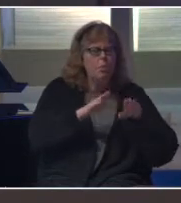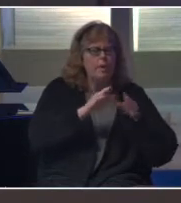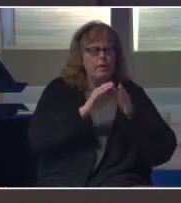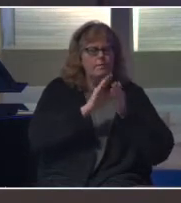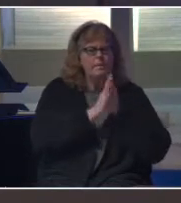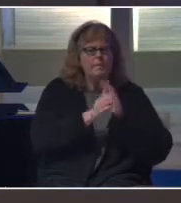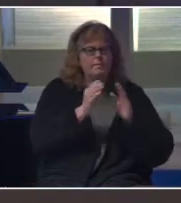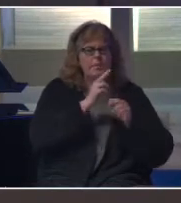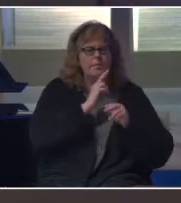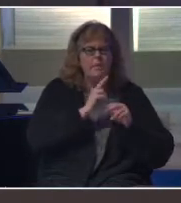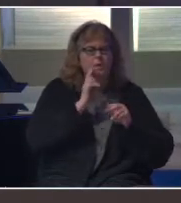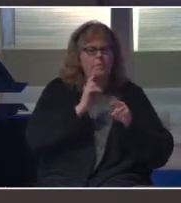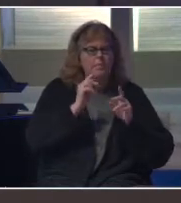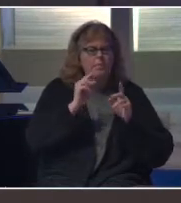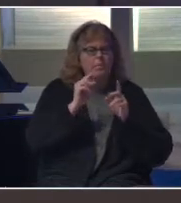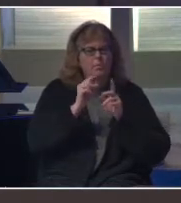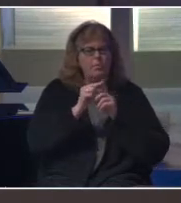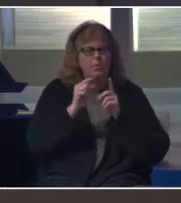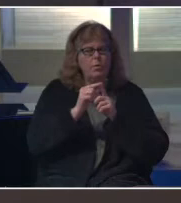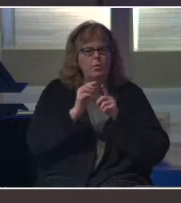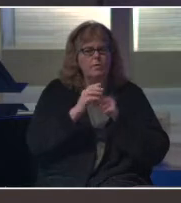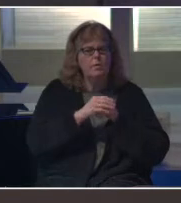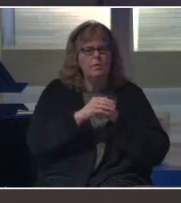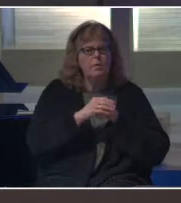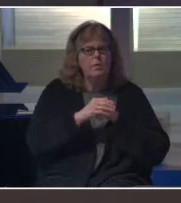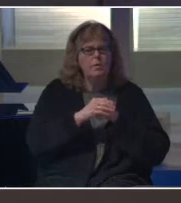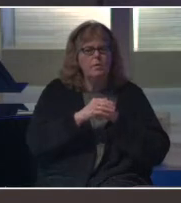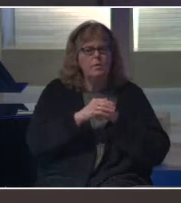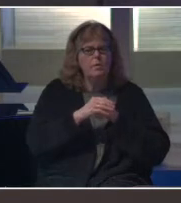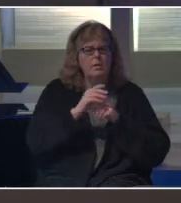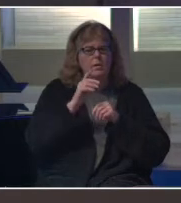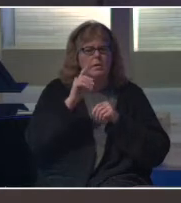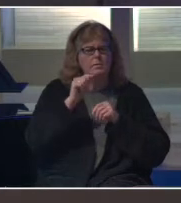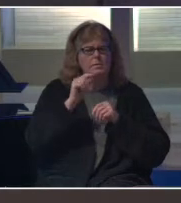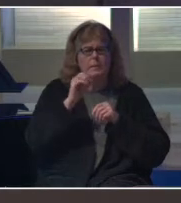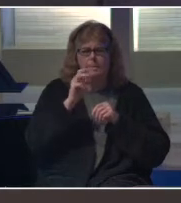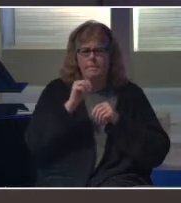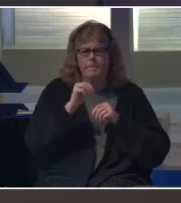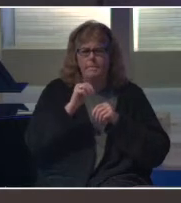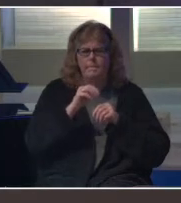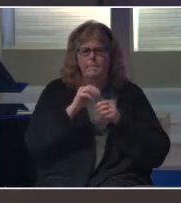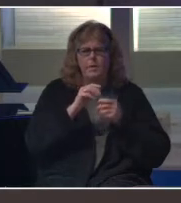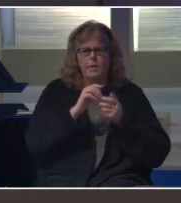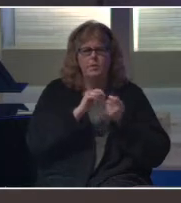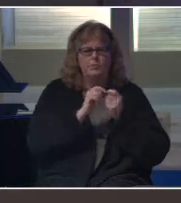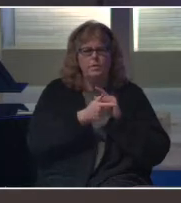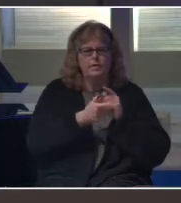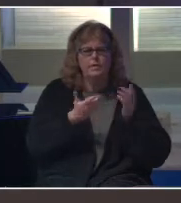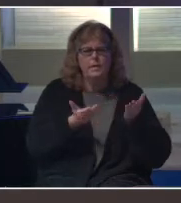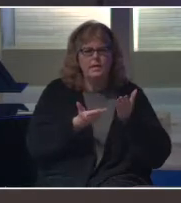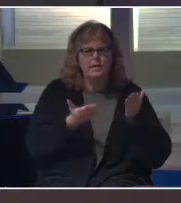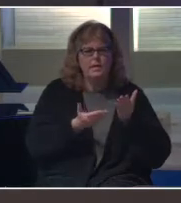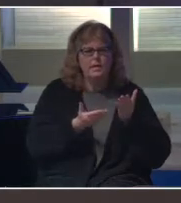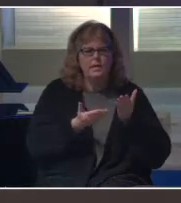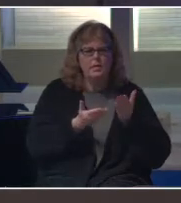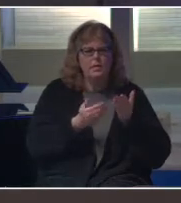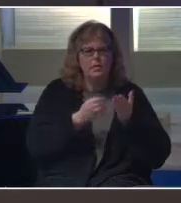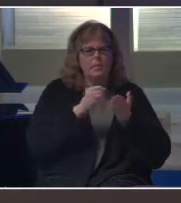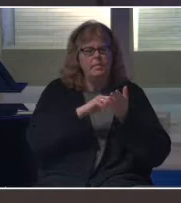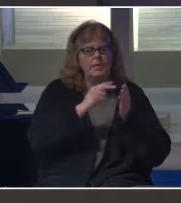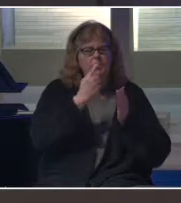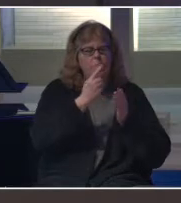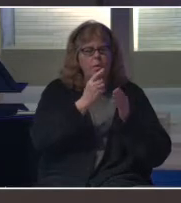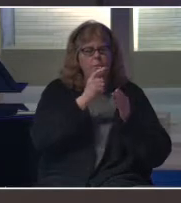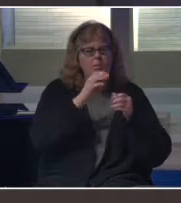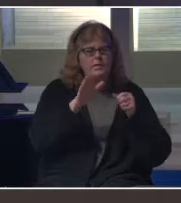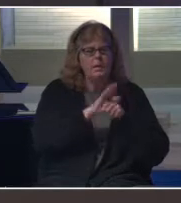from the Hebrew tam. Have you ever heard that expression, to be tam? It's translated here and in other places as one who is